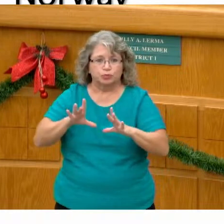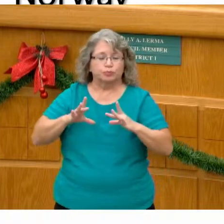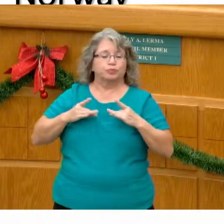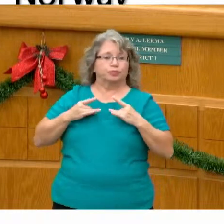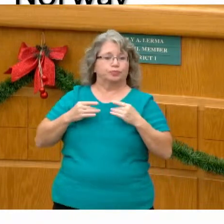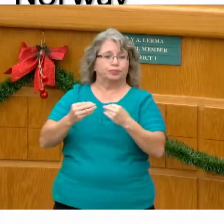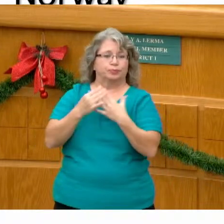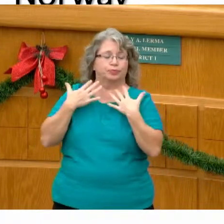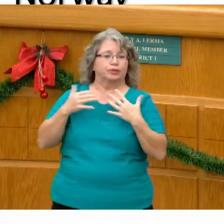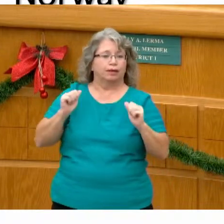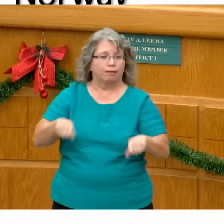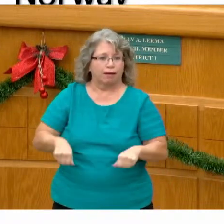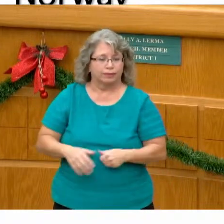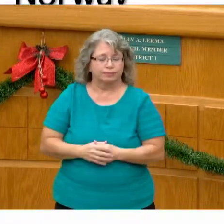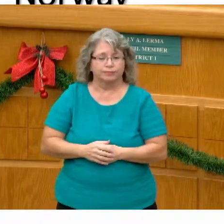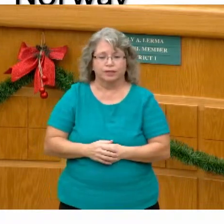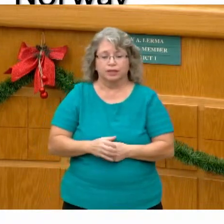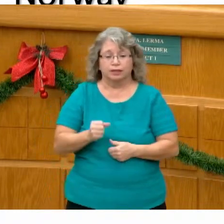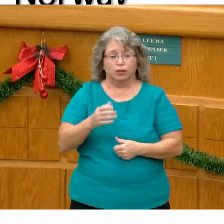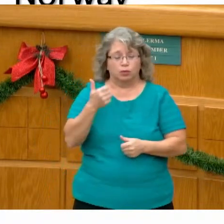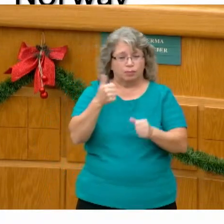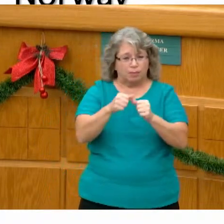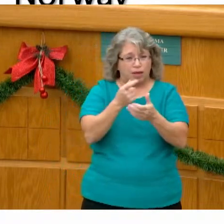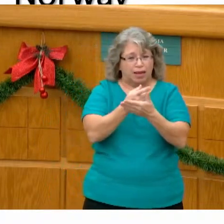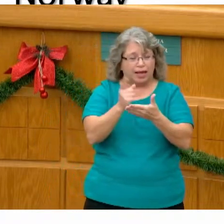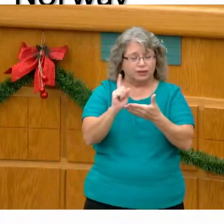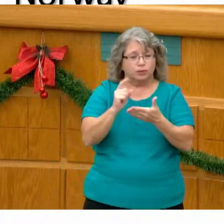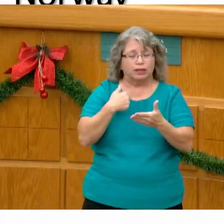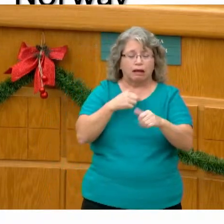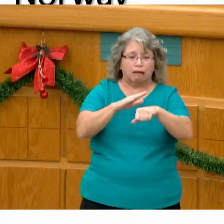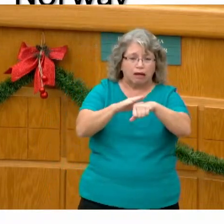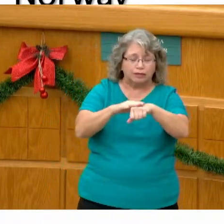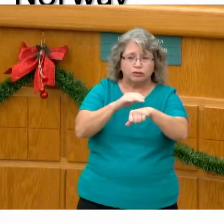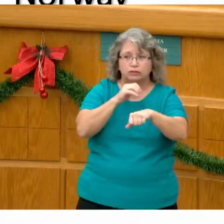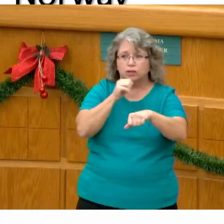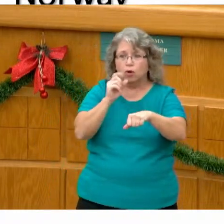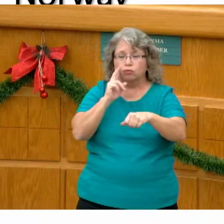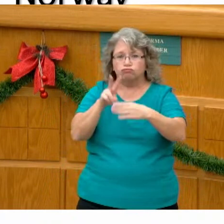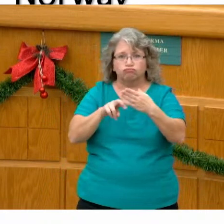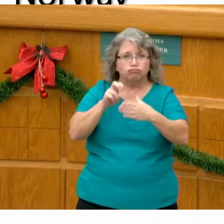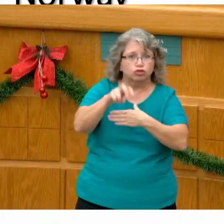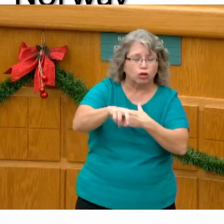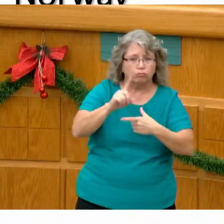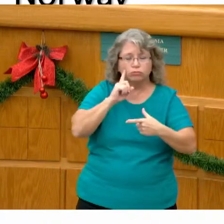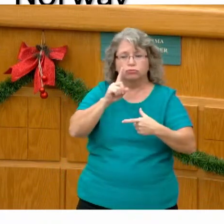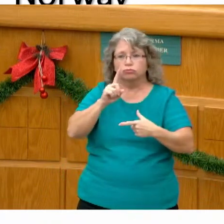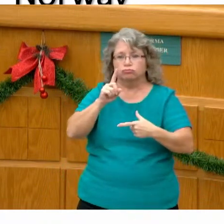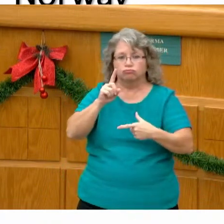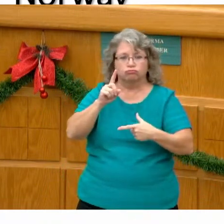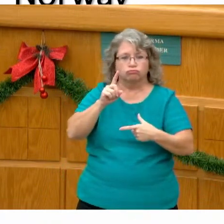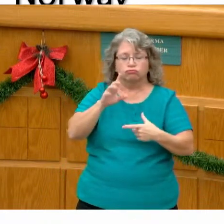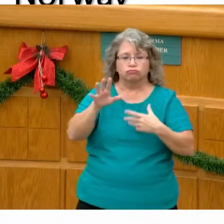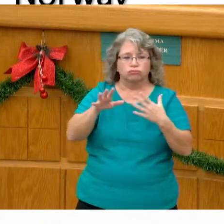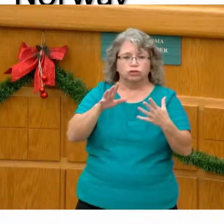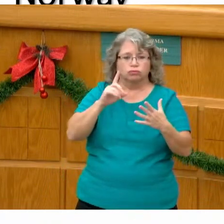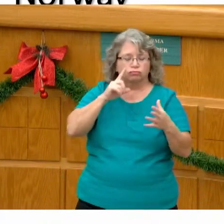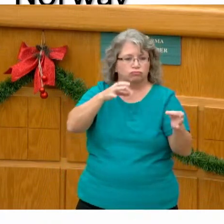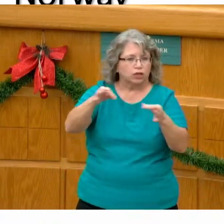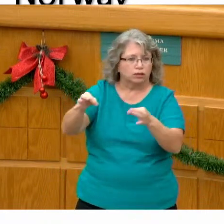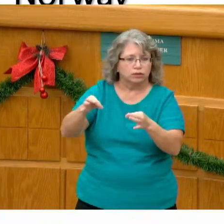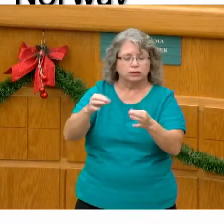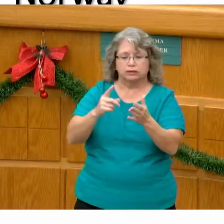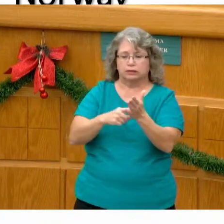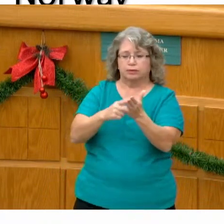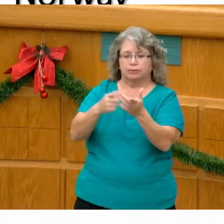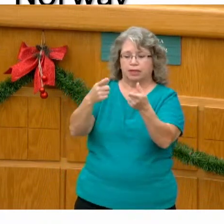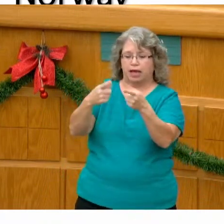let's not jump to conclusions yet because sometimes you'll see a new variant pop up in a country and it never gets really out of that country.